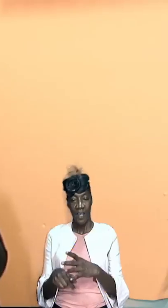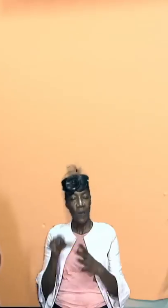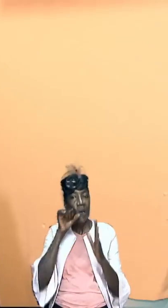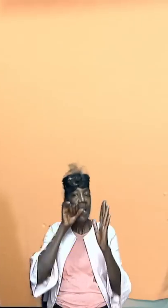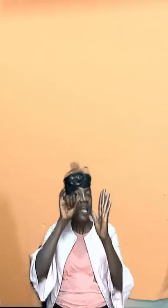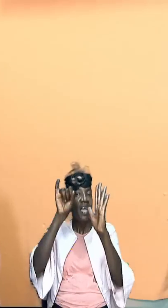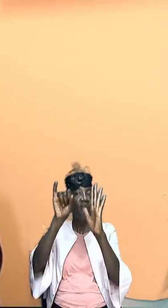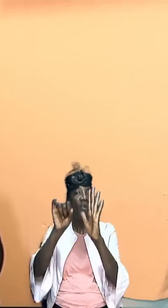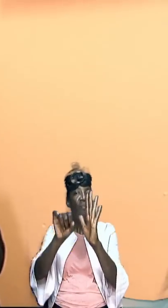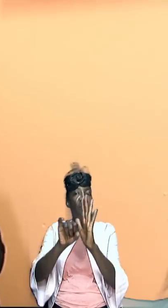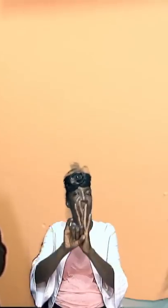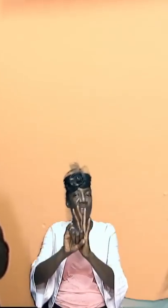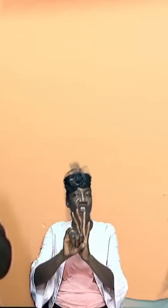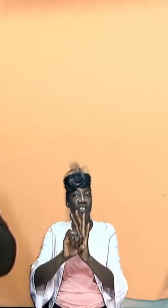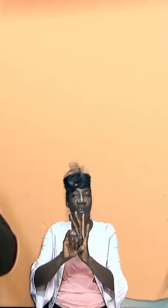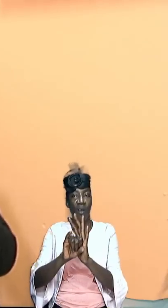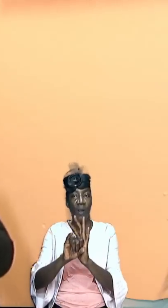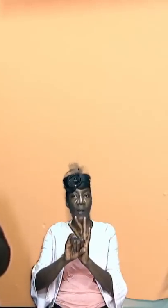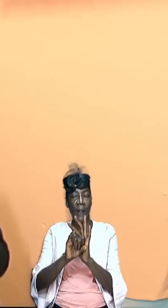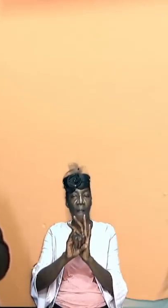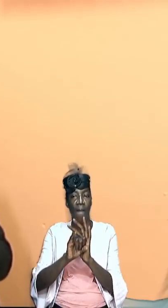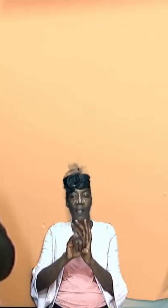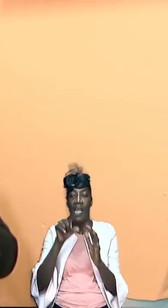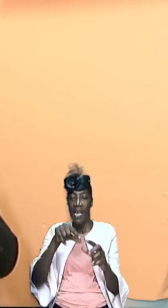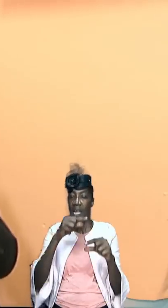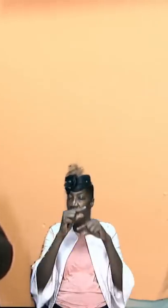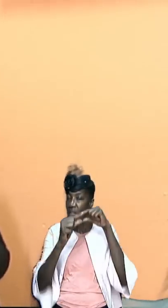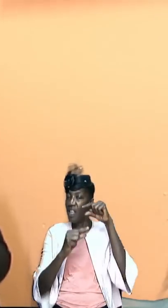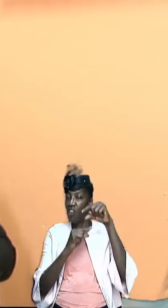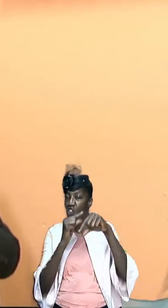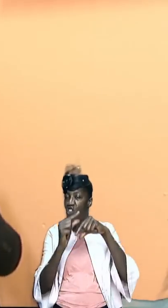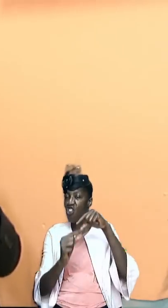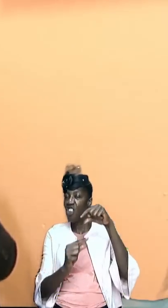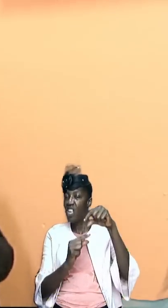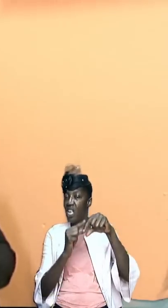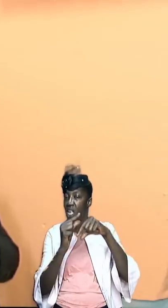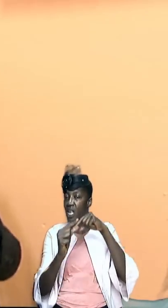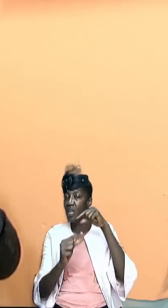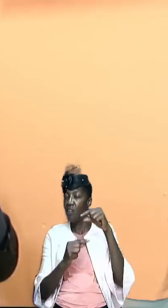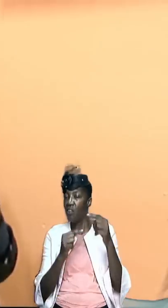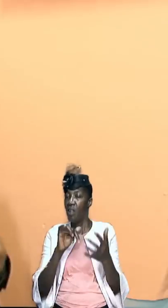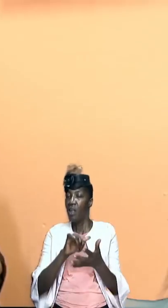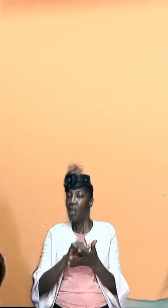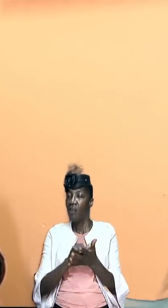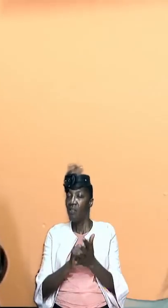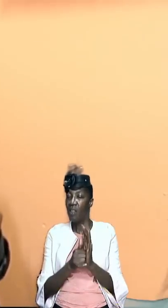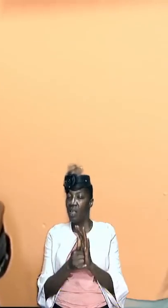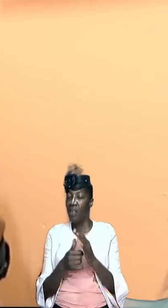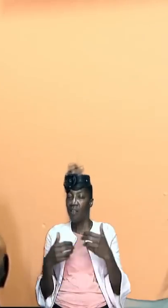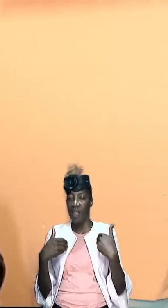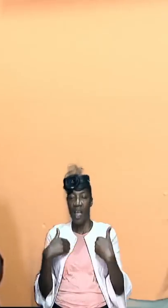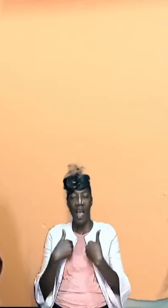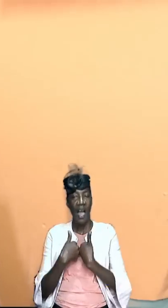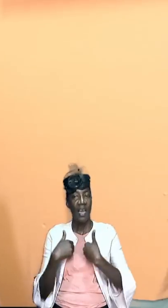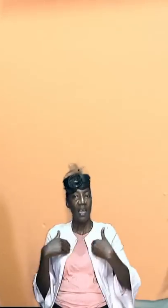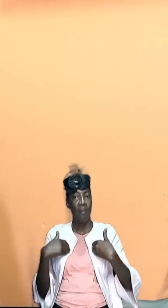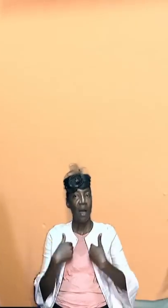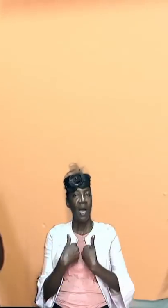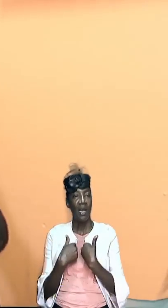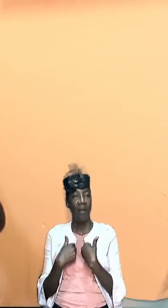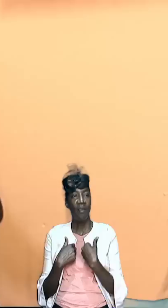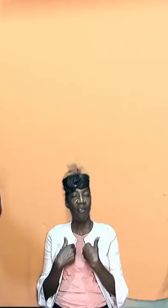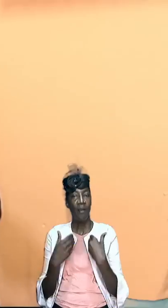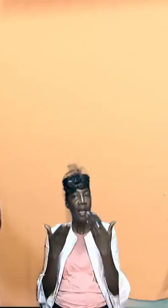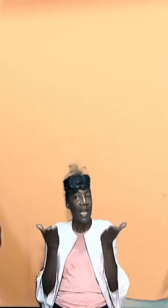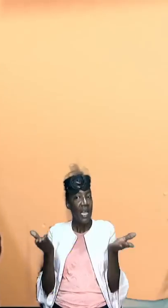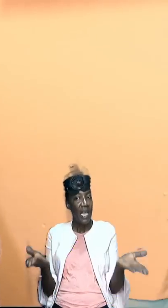information that is already in the gene of these animals? The difference that you can see,